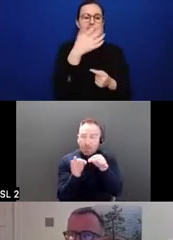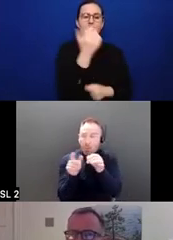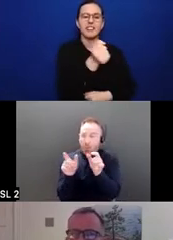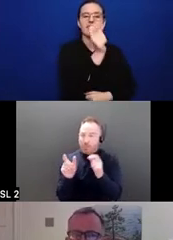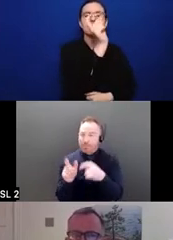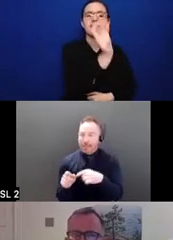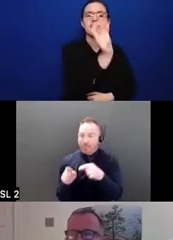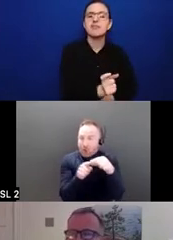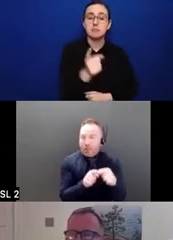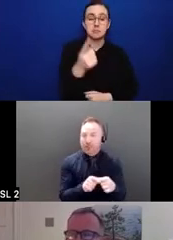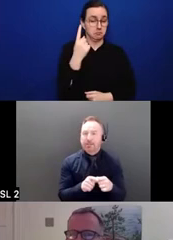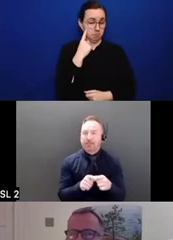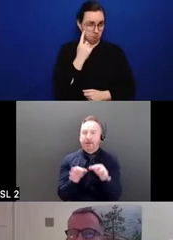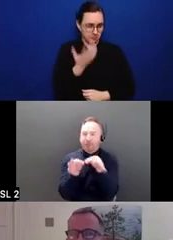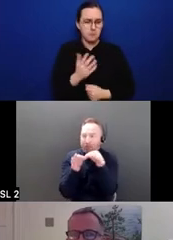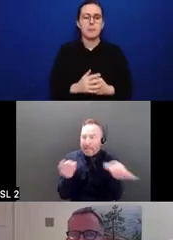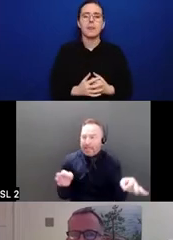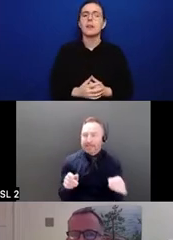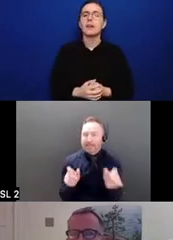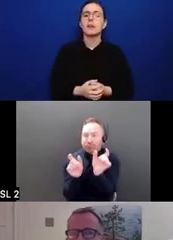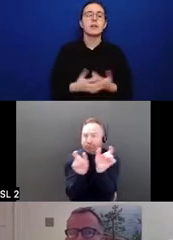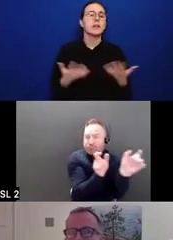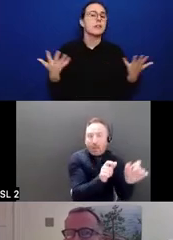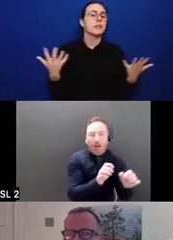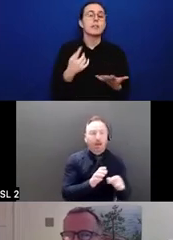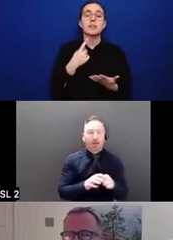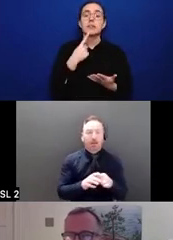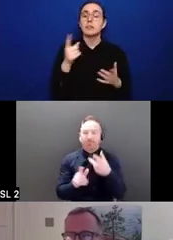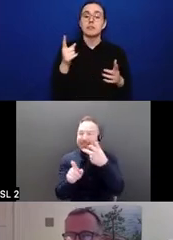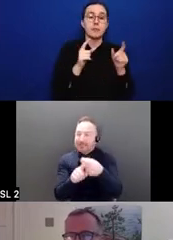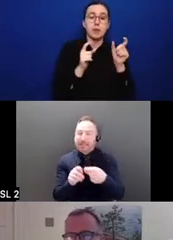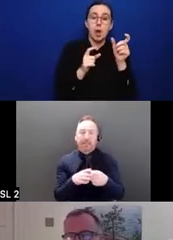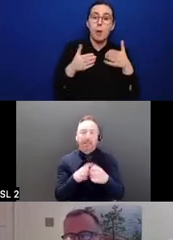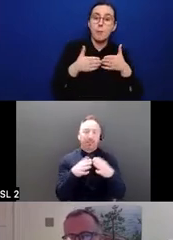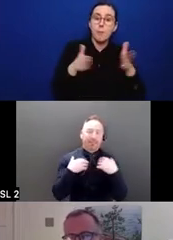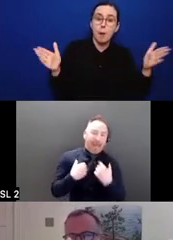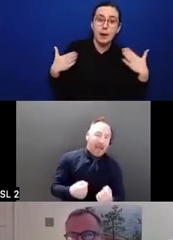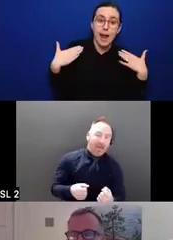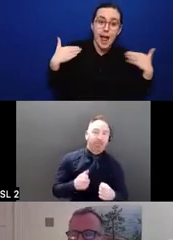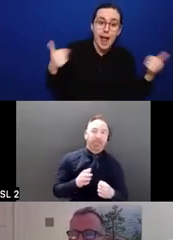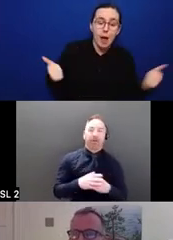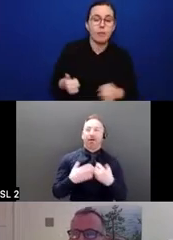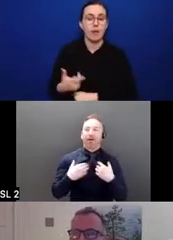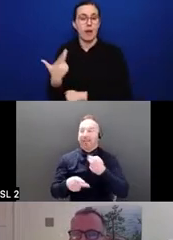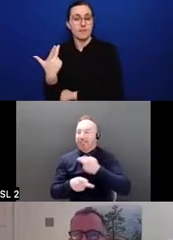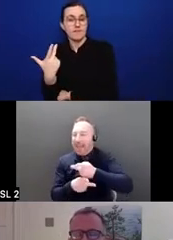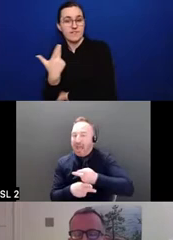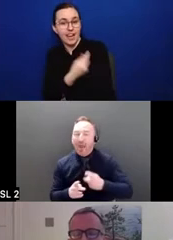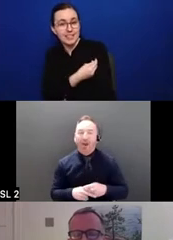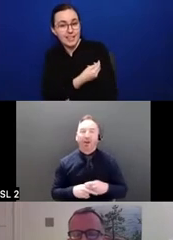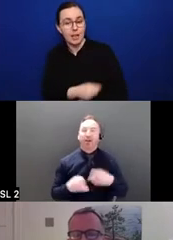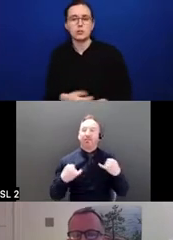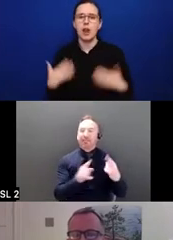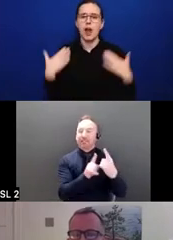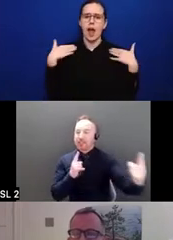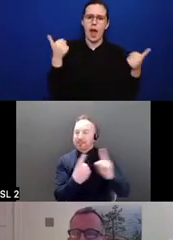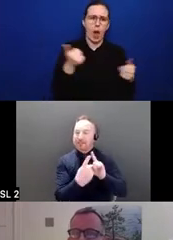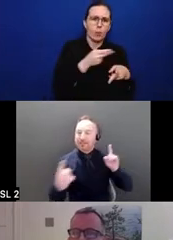expect: vaccines, public health, healthcare, physical distancing. And we looked at combinations of